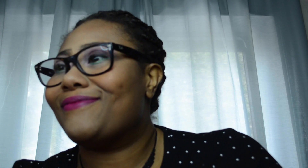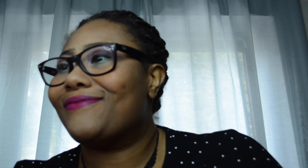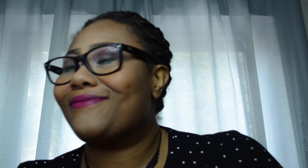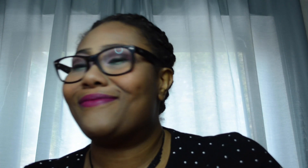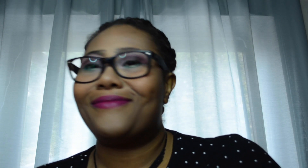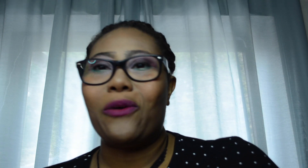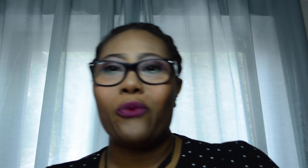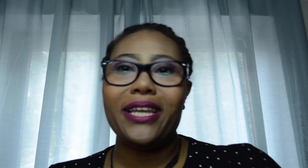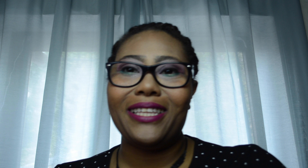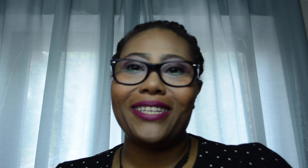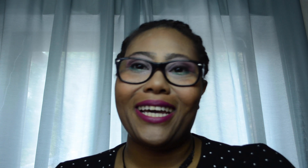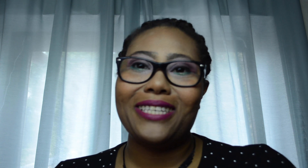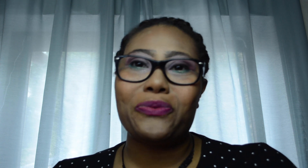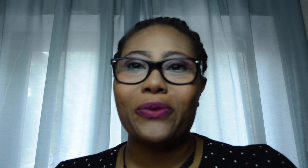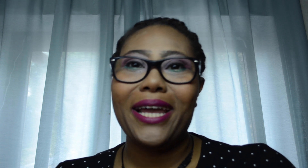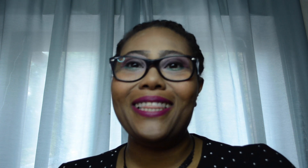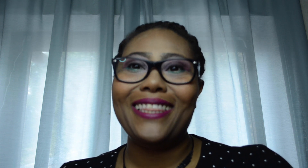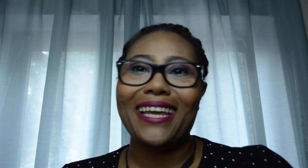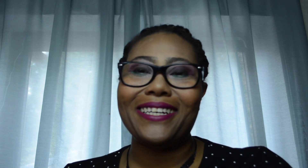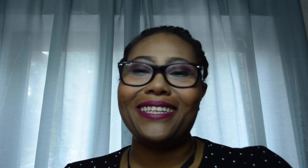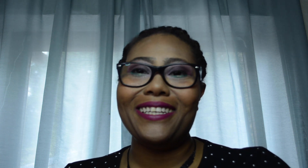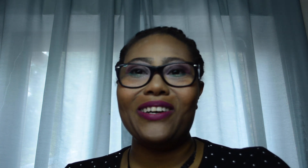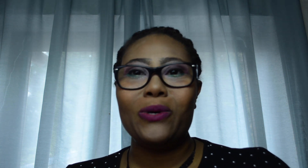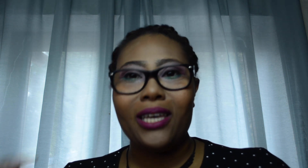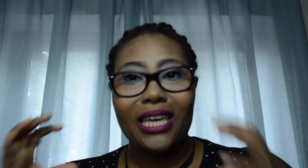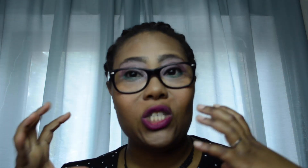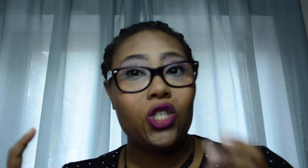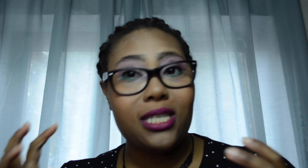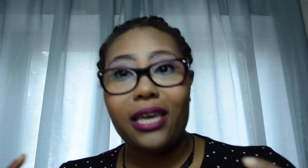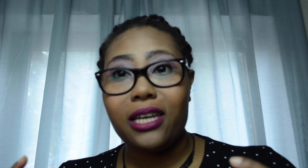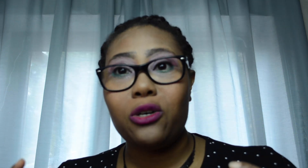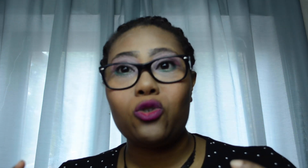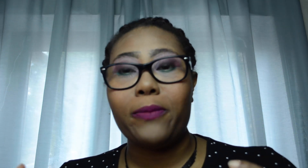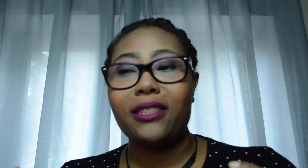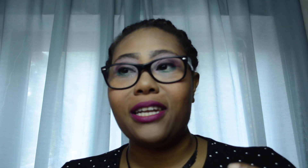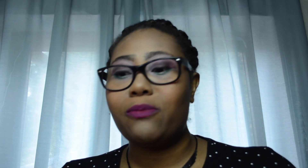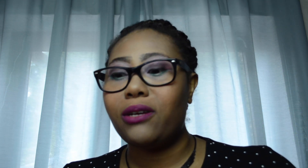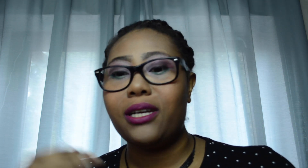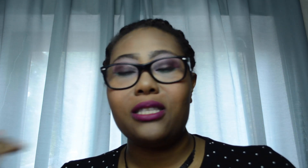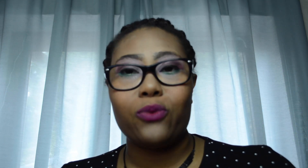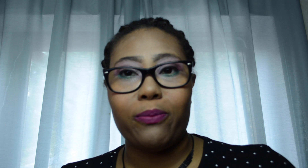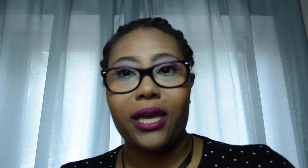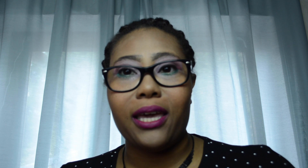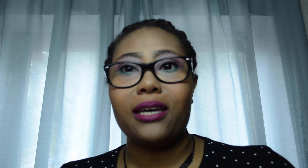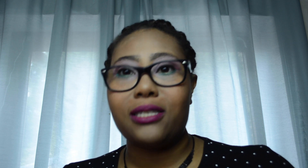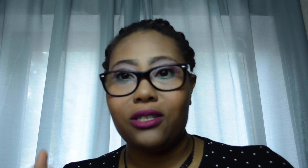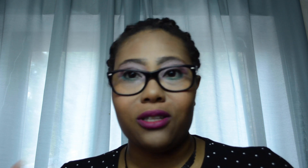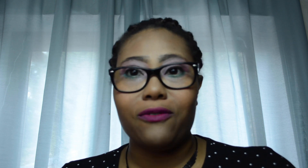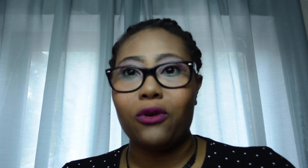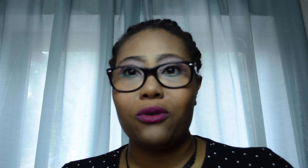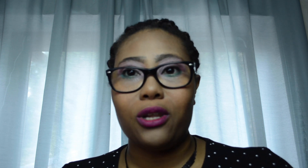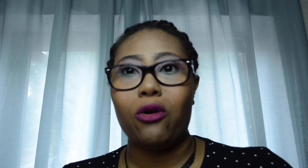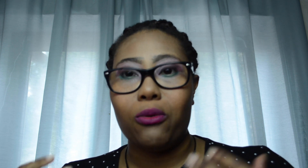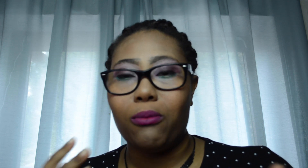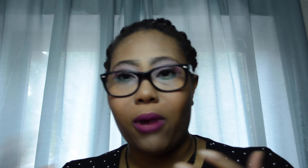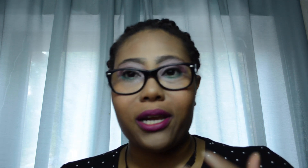also. Right there, guys, right there, you know, it's just like I told you about that experience with being a senior